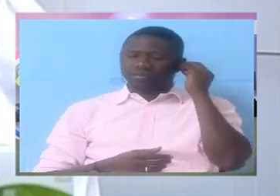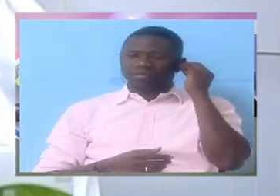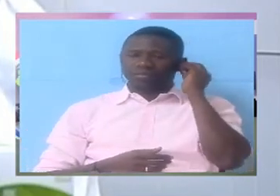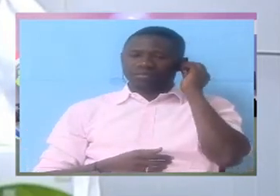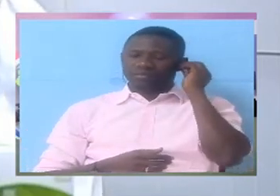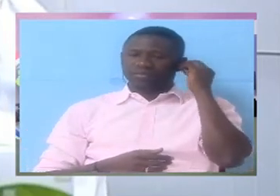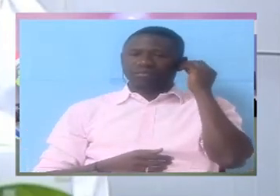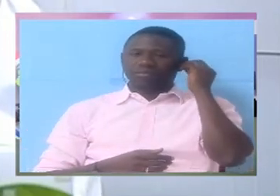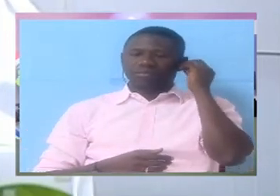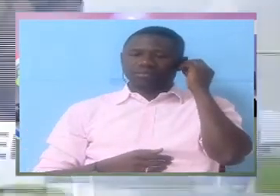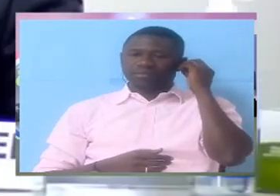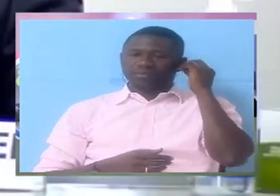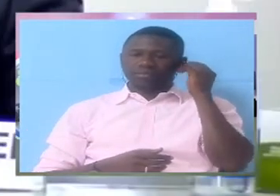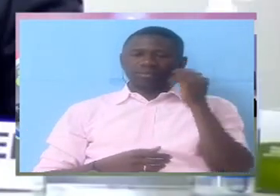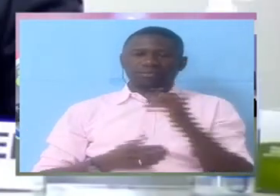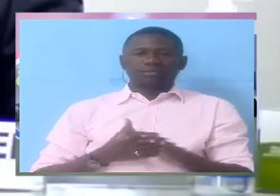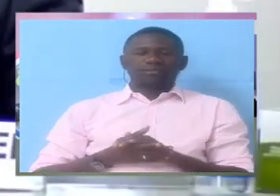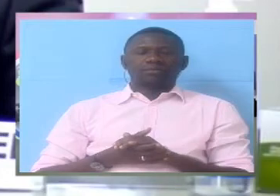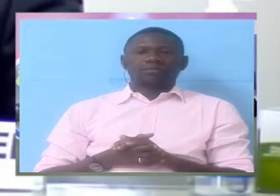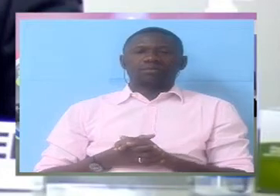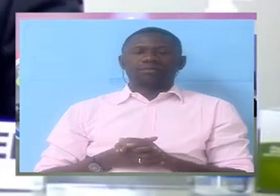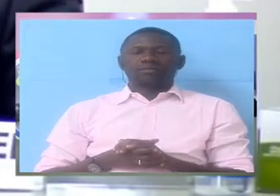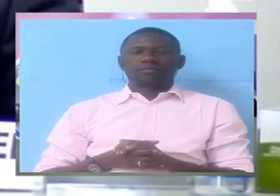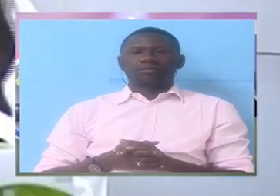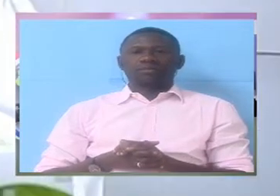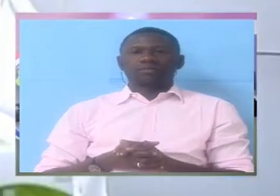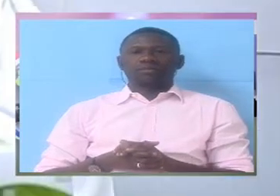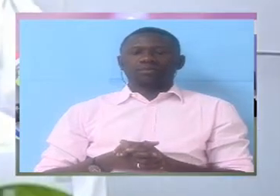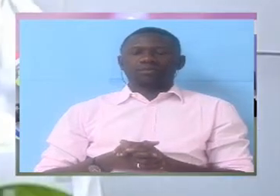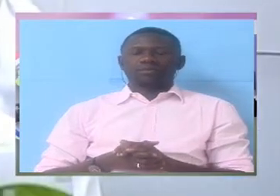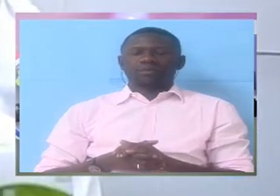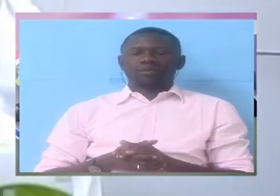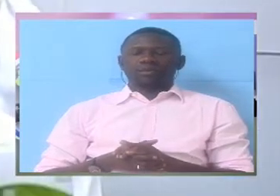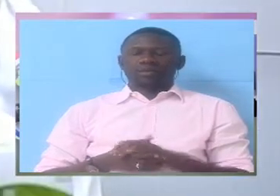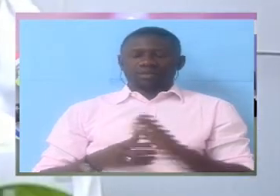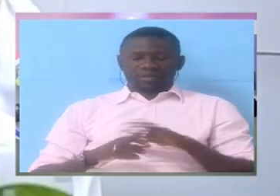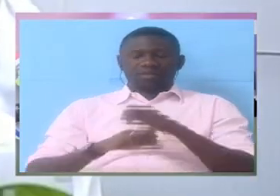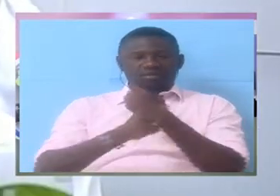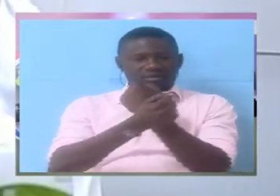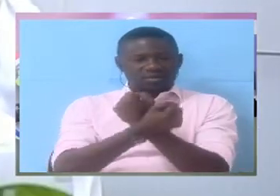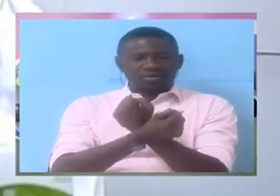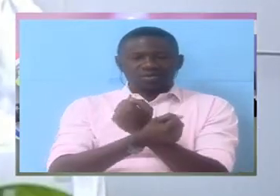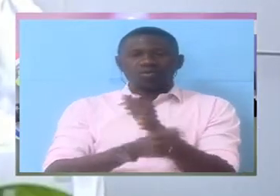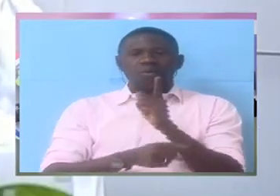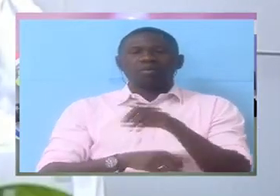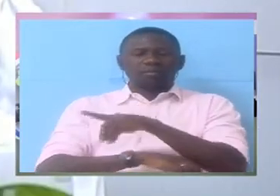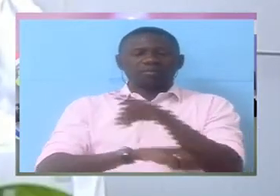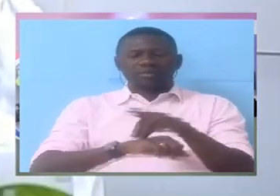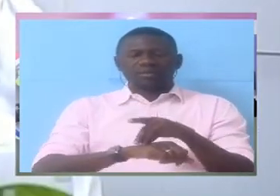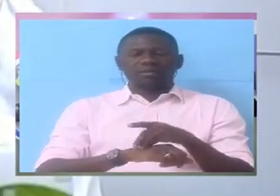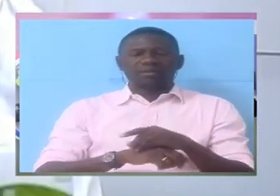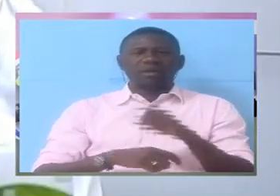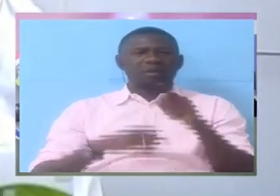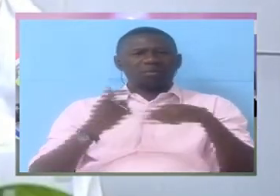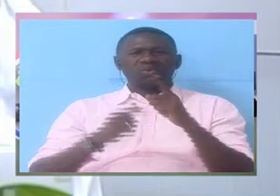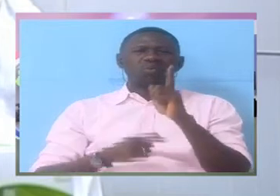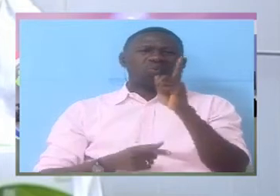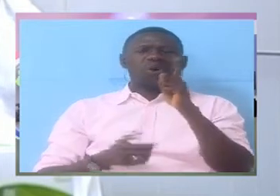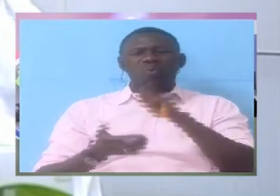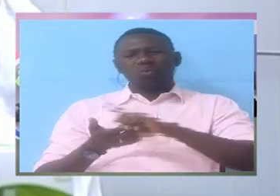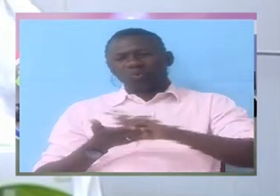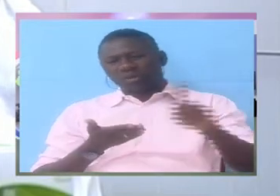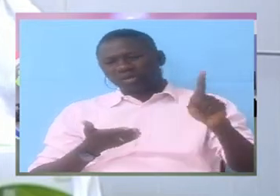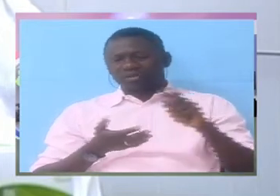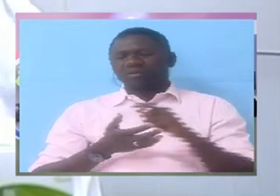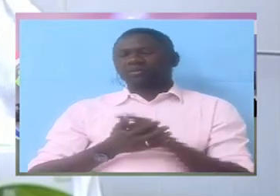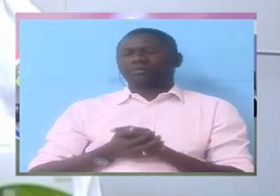mala. So I was at detention. Yeah, muta yen sendi dula keling. Barely a week, I think. Na merawa